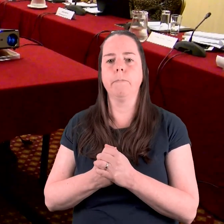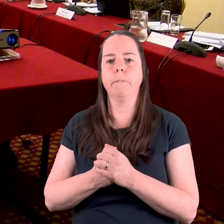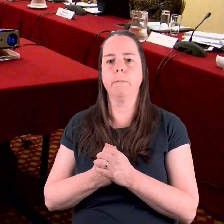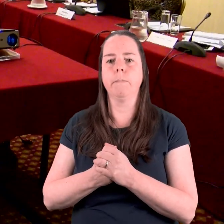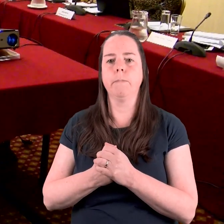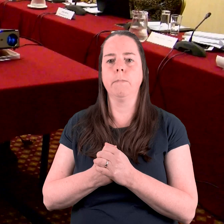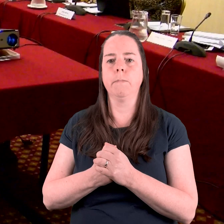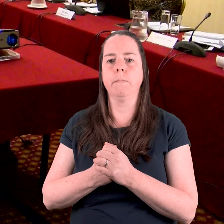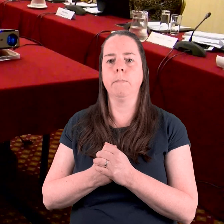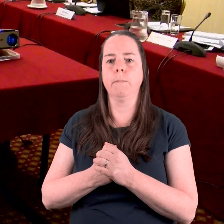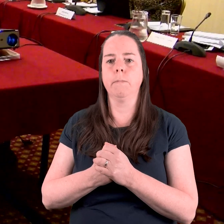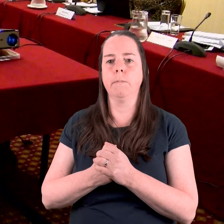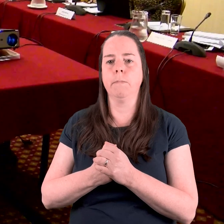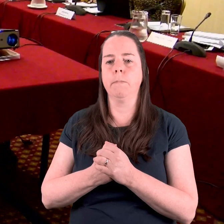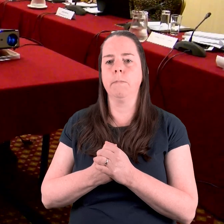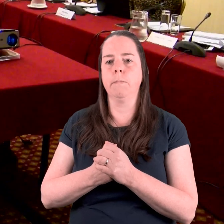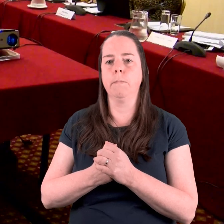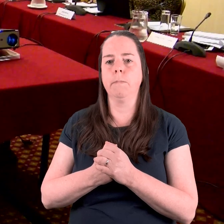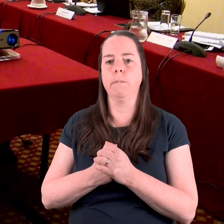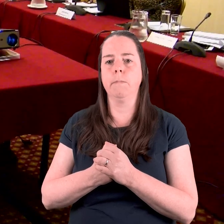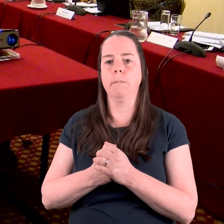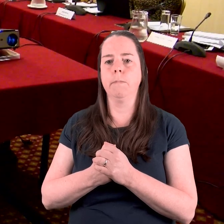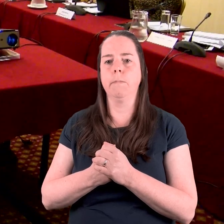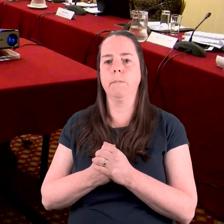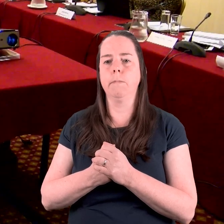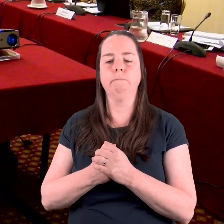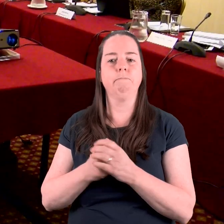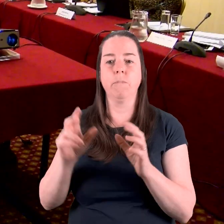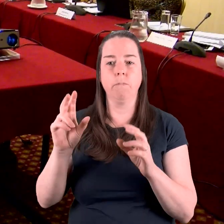for the partnership.